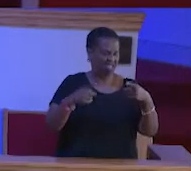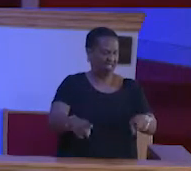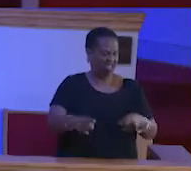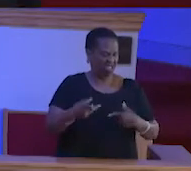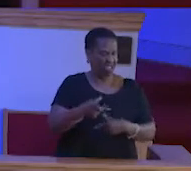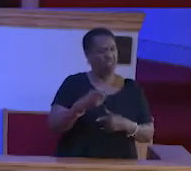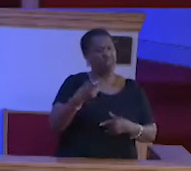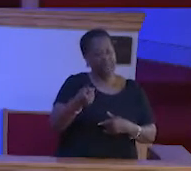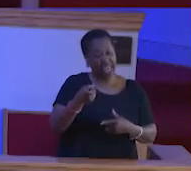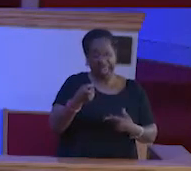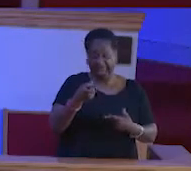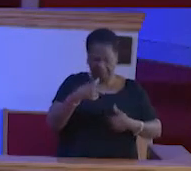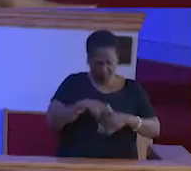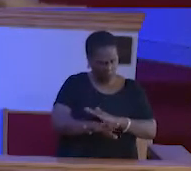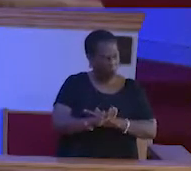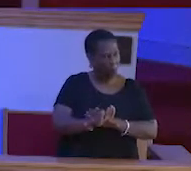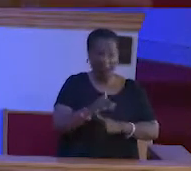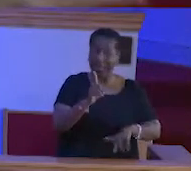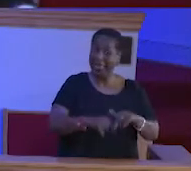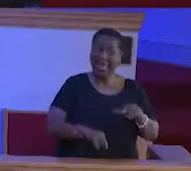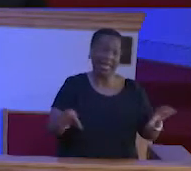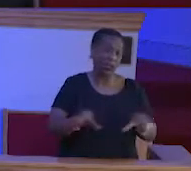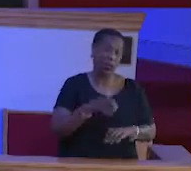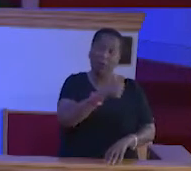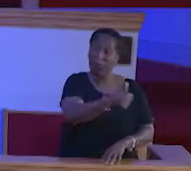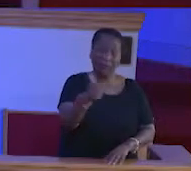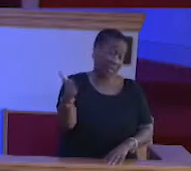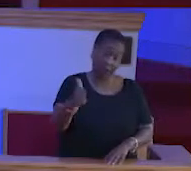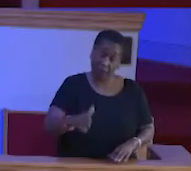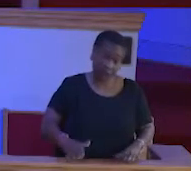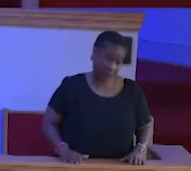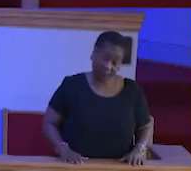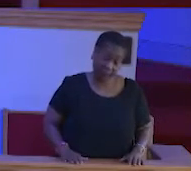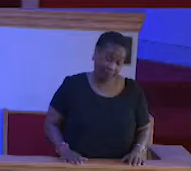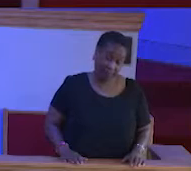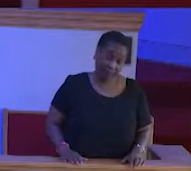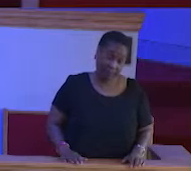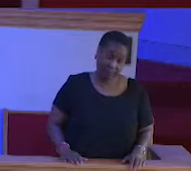situations, and they cannot do for themselves.